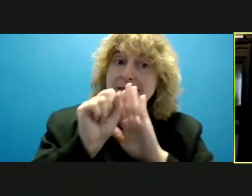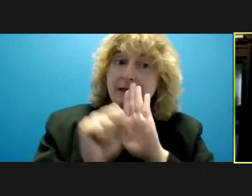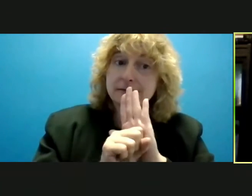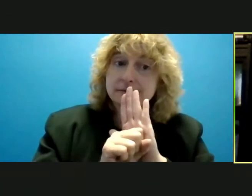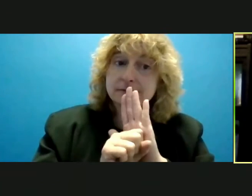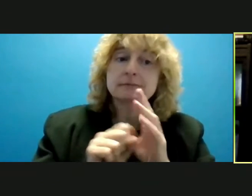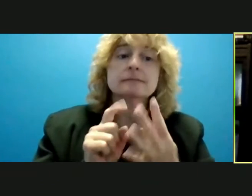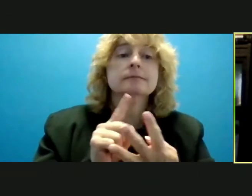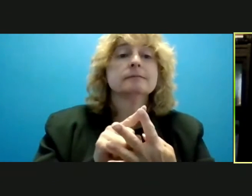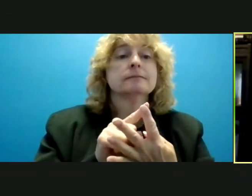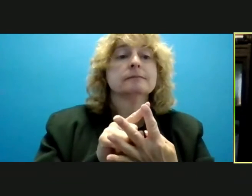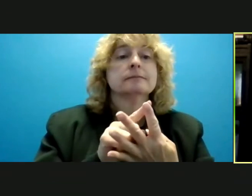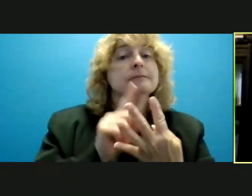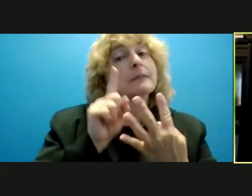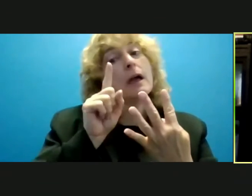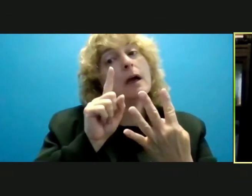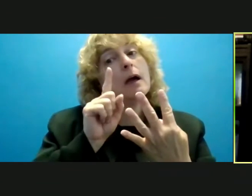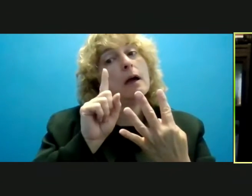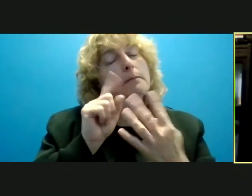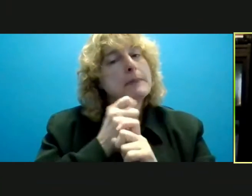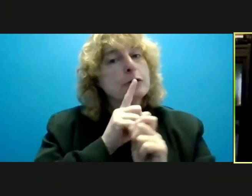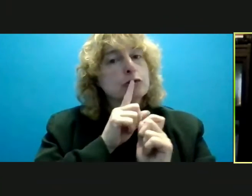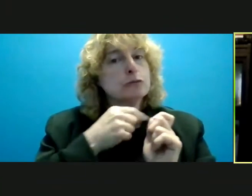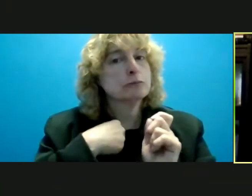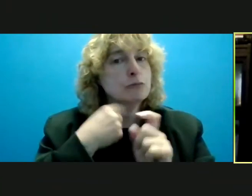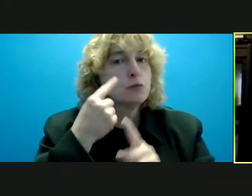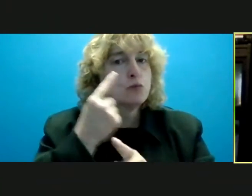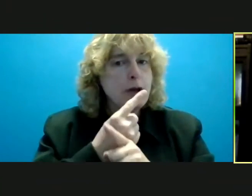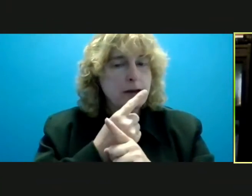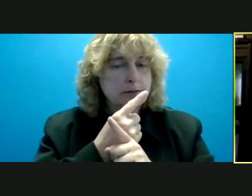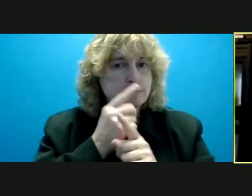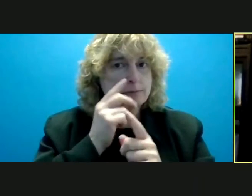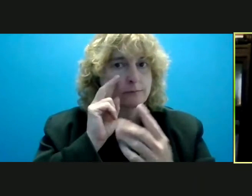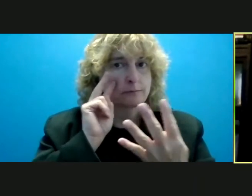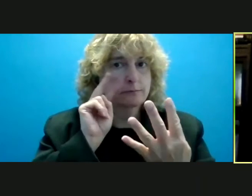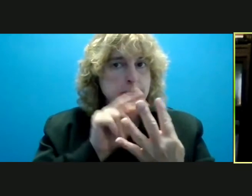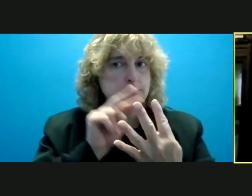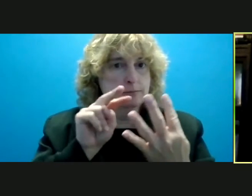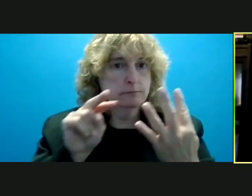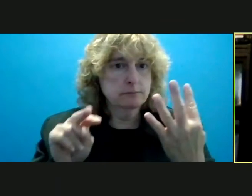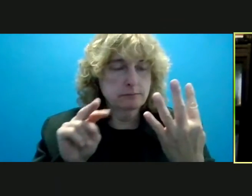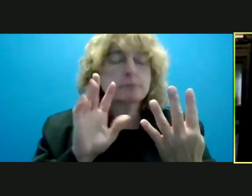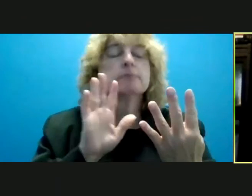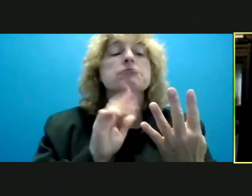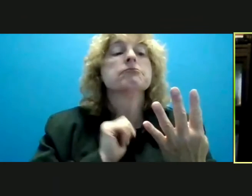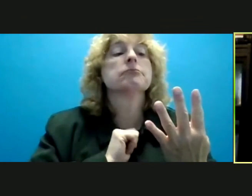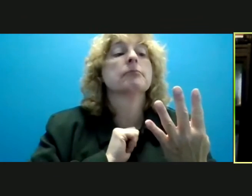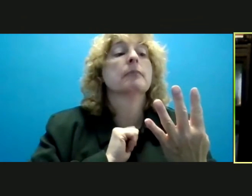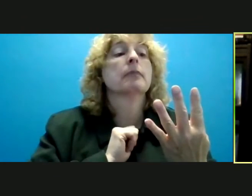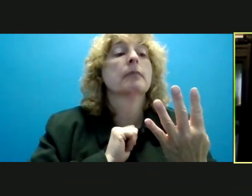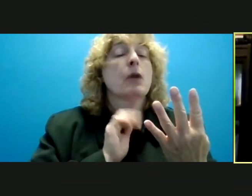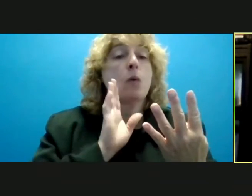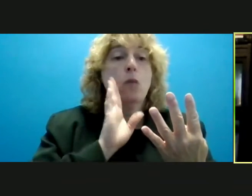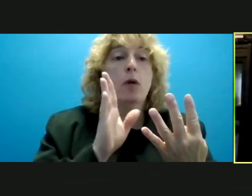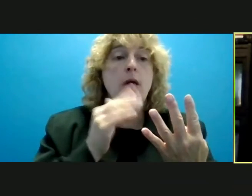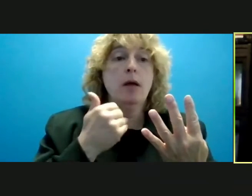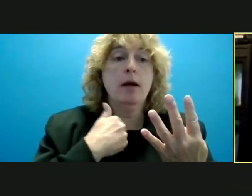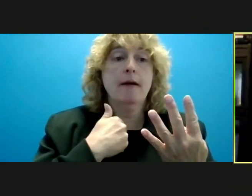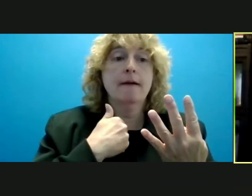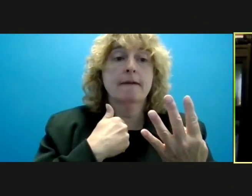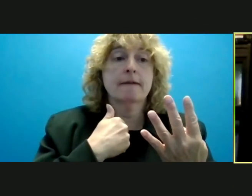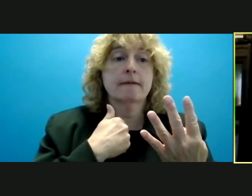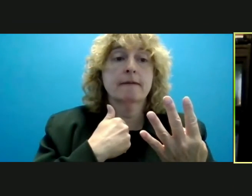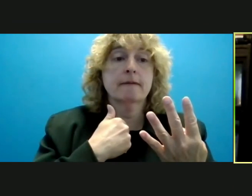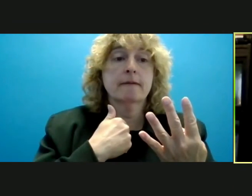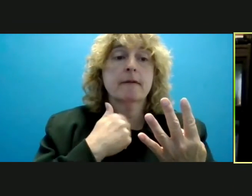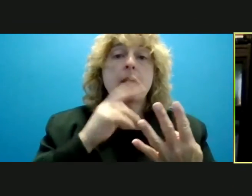And let me just make sure that I am in the right place here. So we are going to have... Sorry. Excuse me. We're